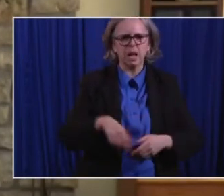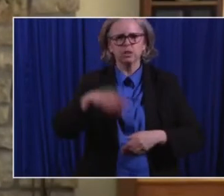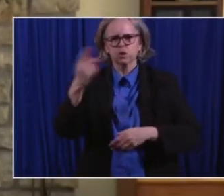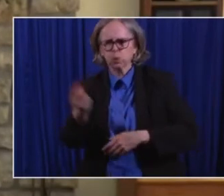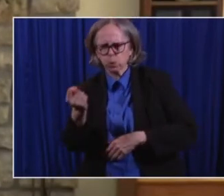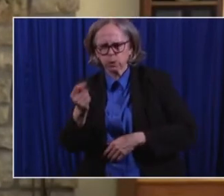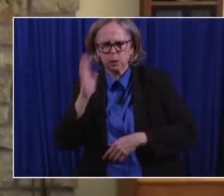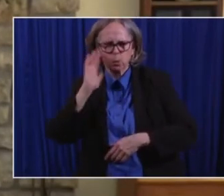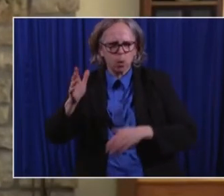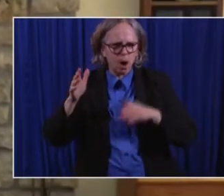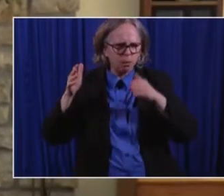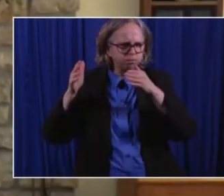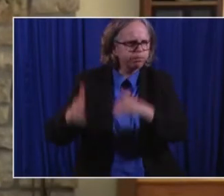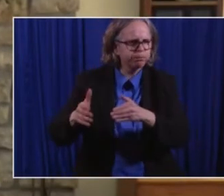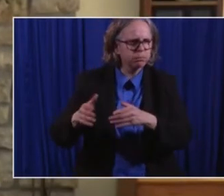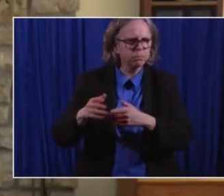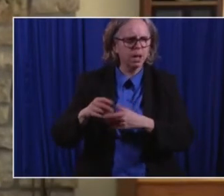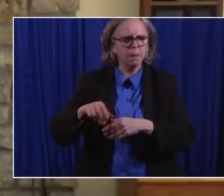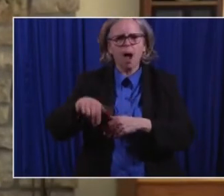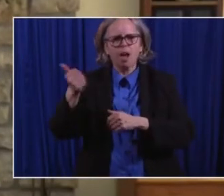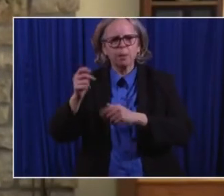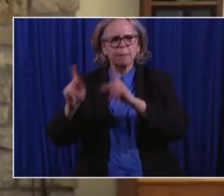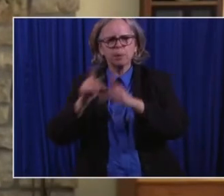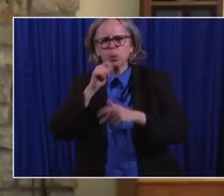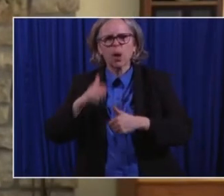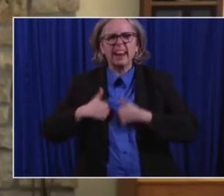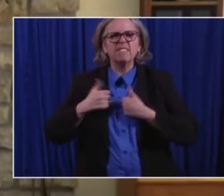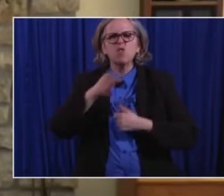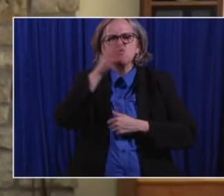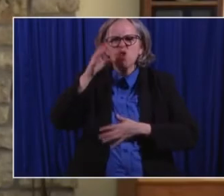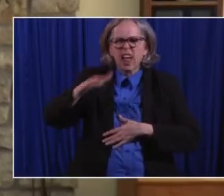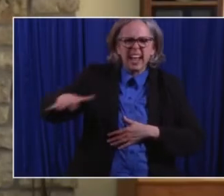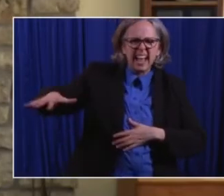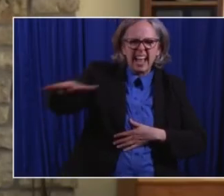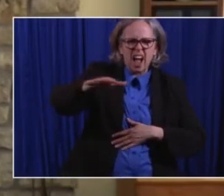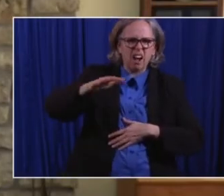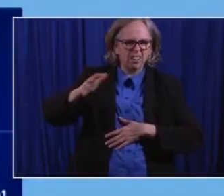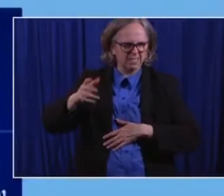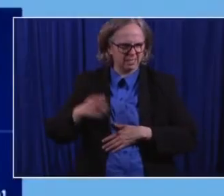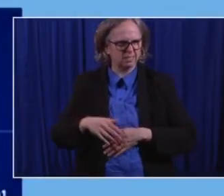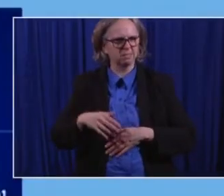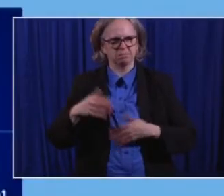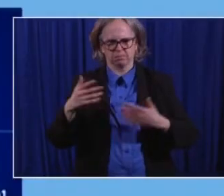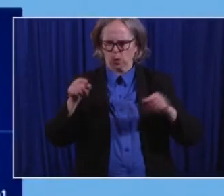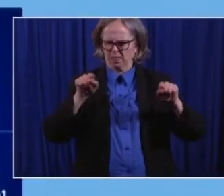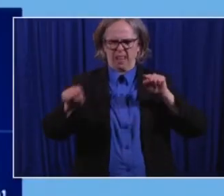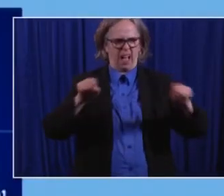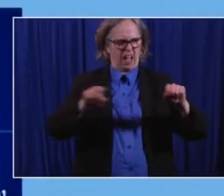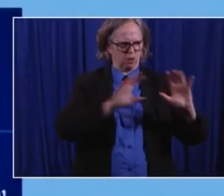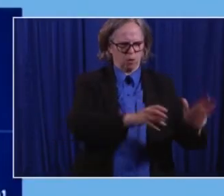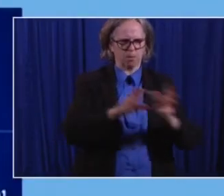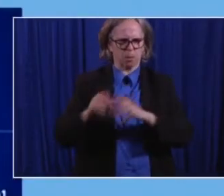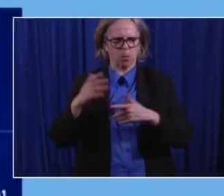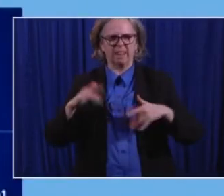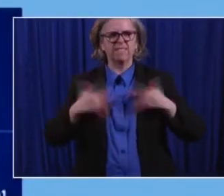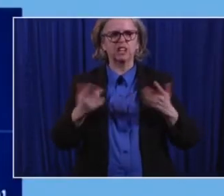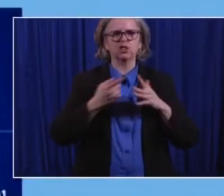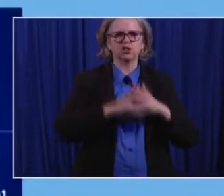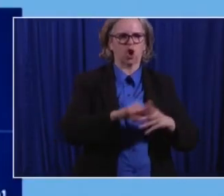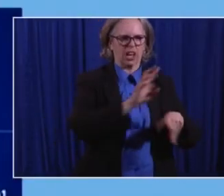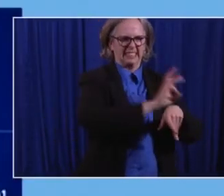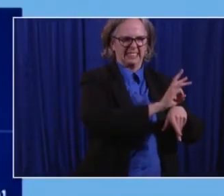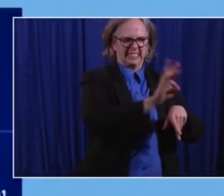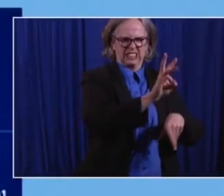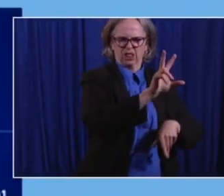shared by those who live in rural areas. These events start at 6:30 p.m. You